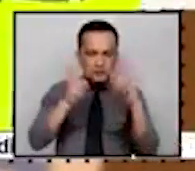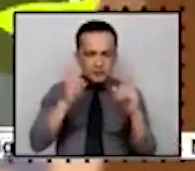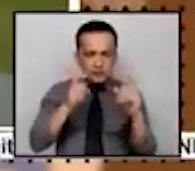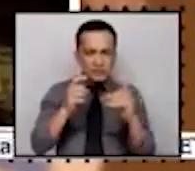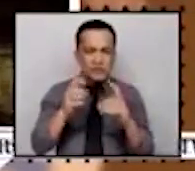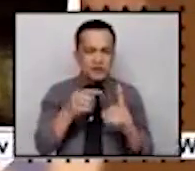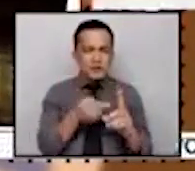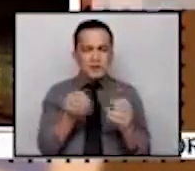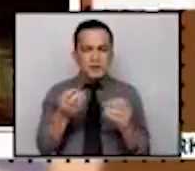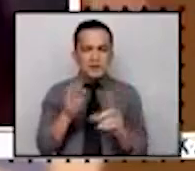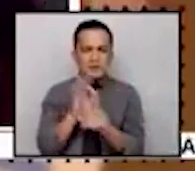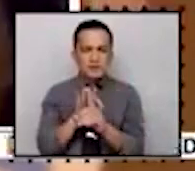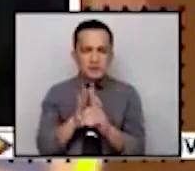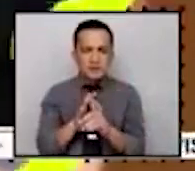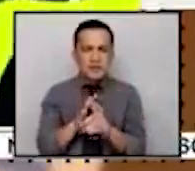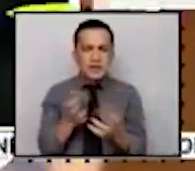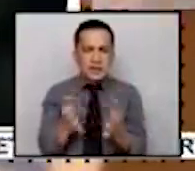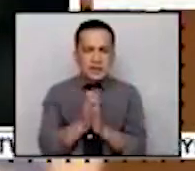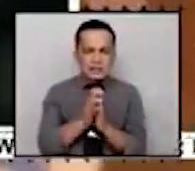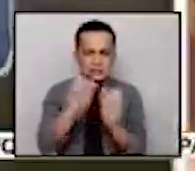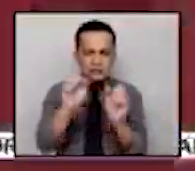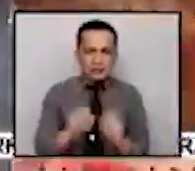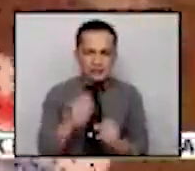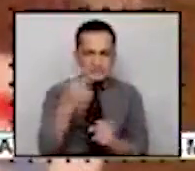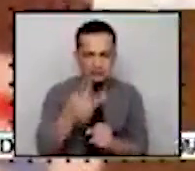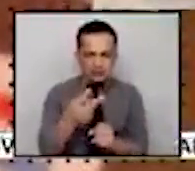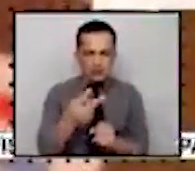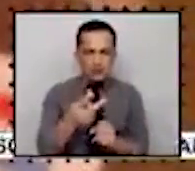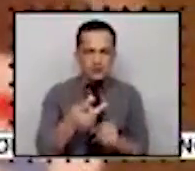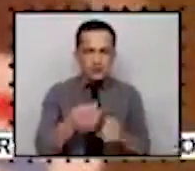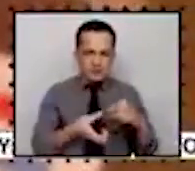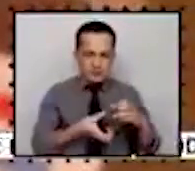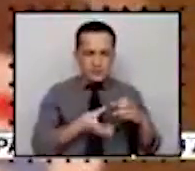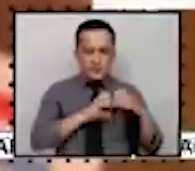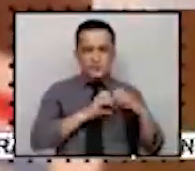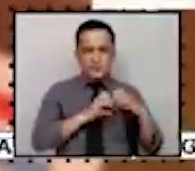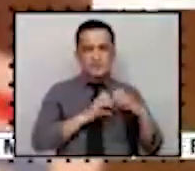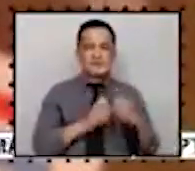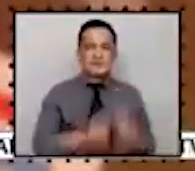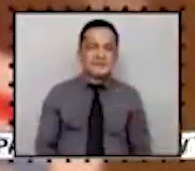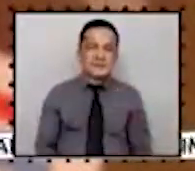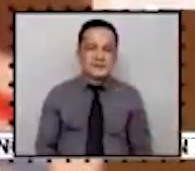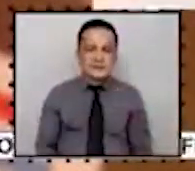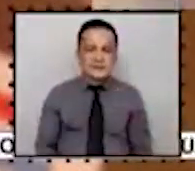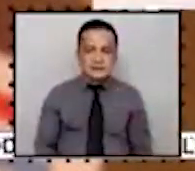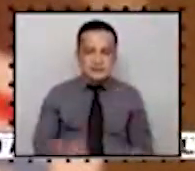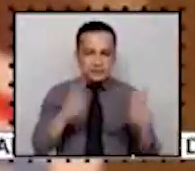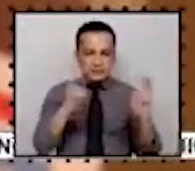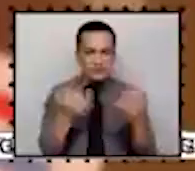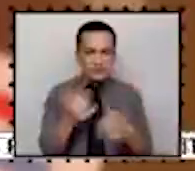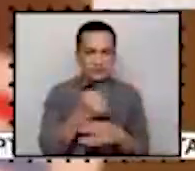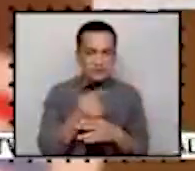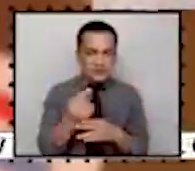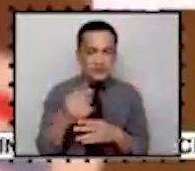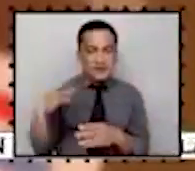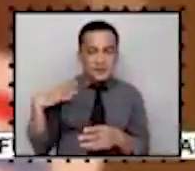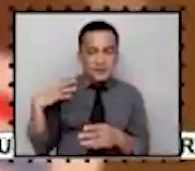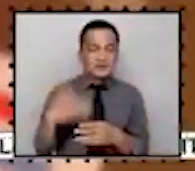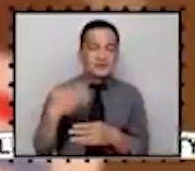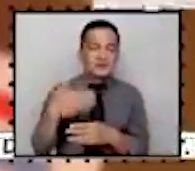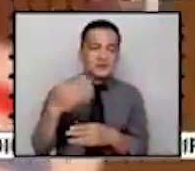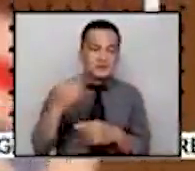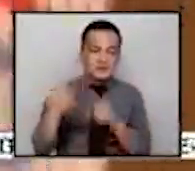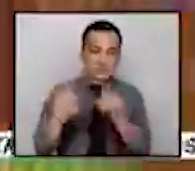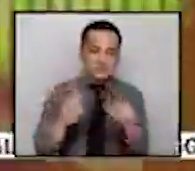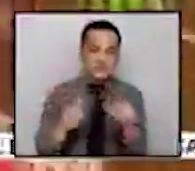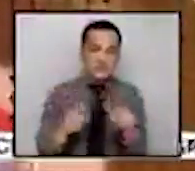ng season 2 to mend their broken hearts. And that's our top picks for this week. Abangan niyo po ang mga susunod naming poll questions through our